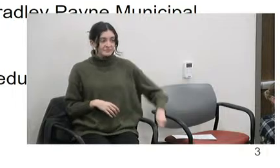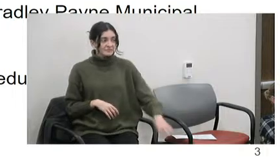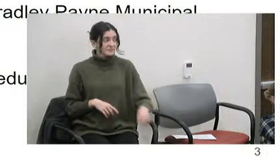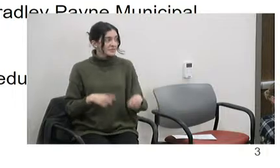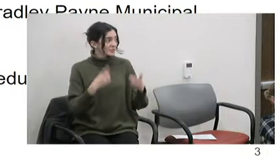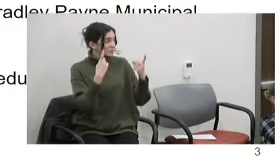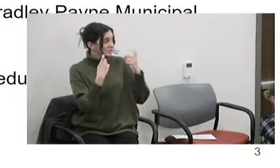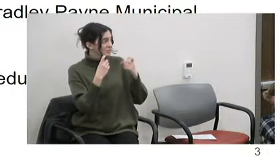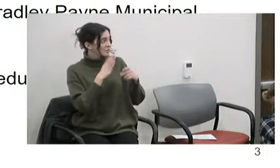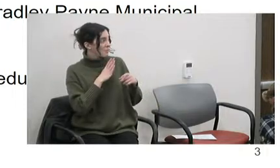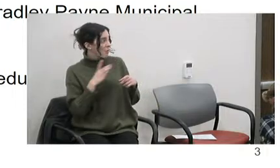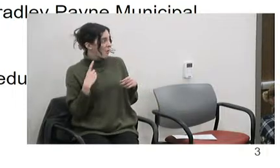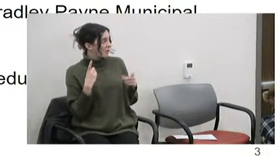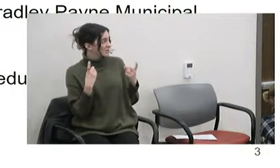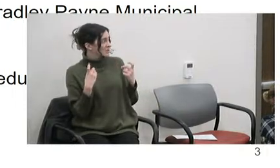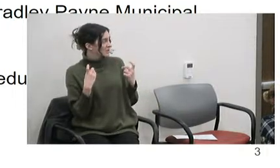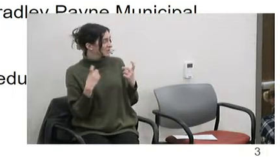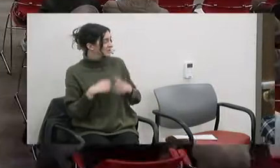board reports?